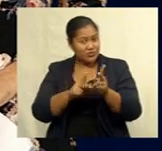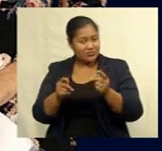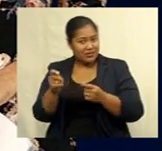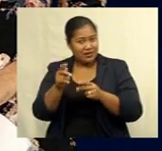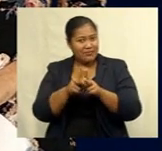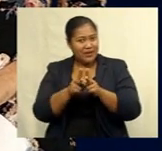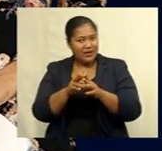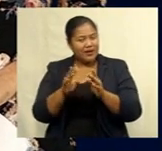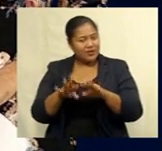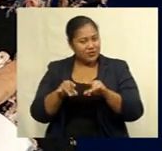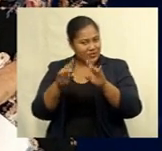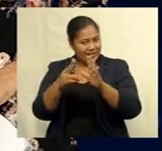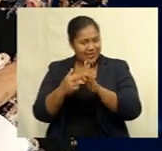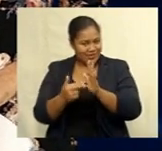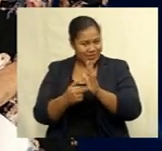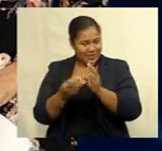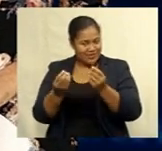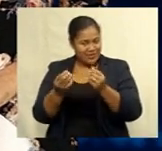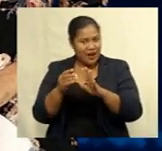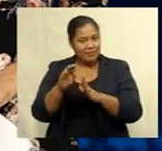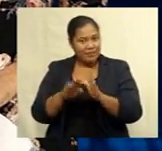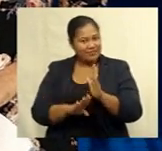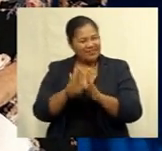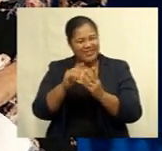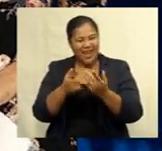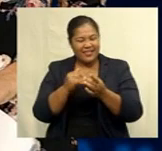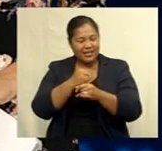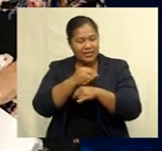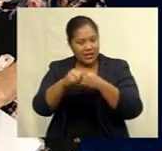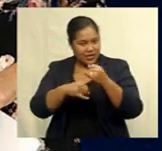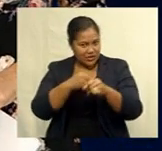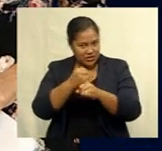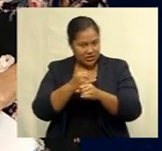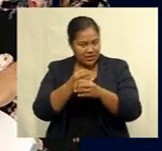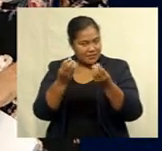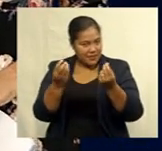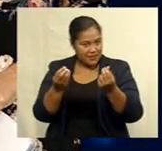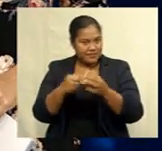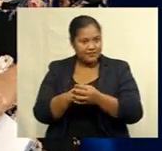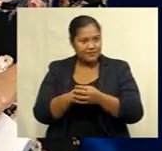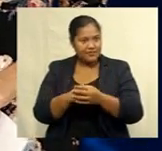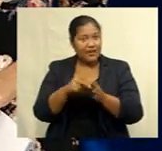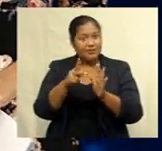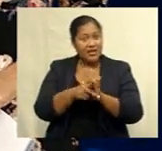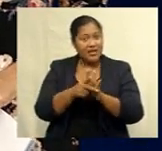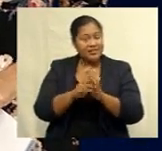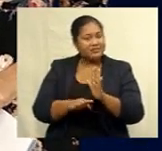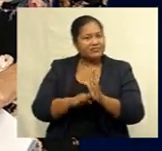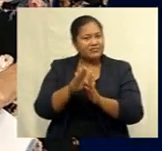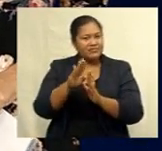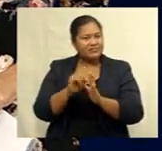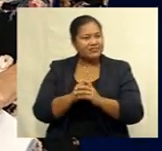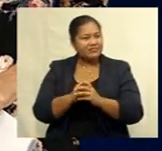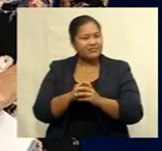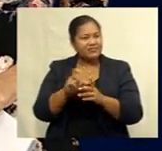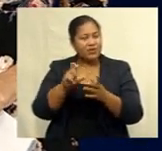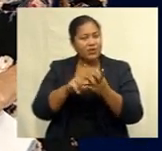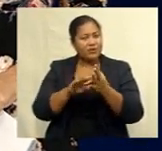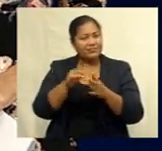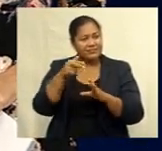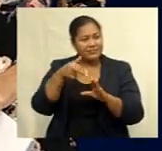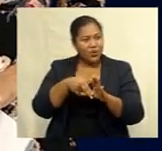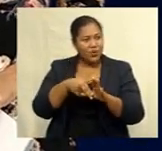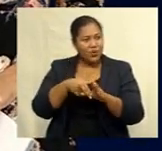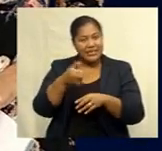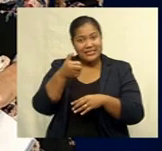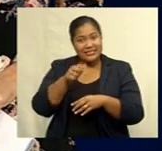Aussie and Kiwi dollars, but rose against the other international currencies we cover. Prices were rising on the commodities market. Crude oil rose to